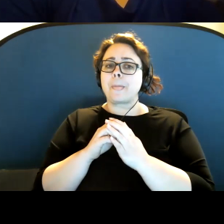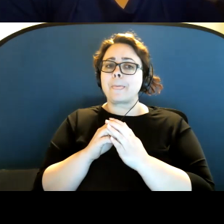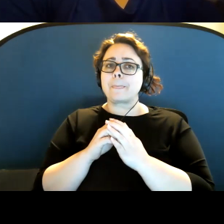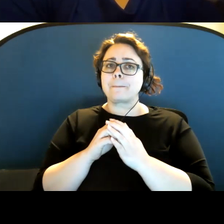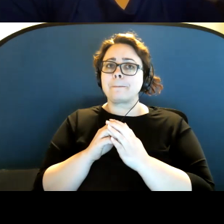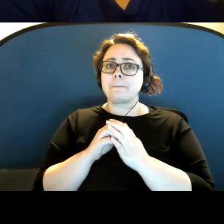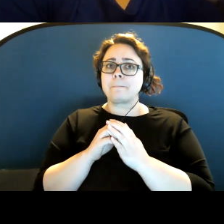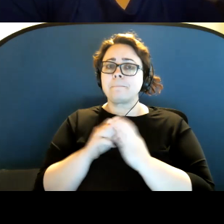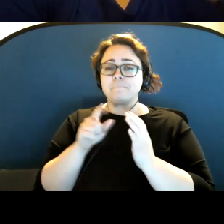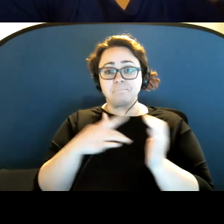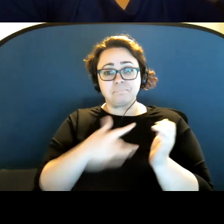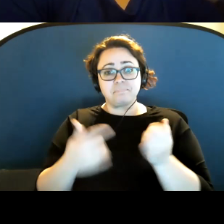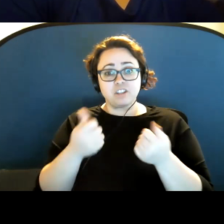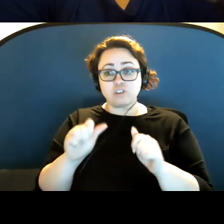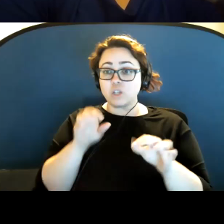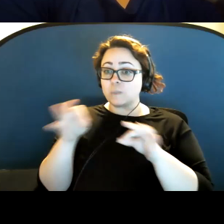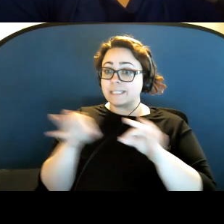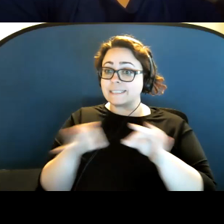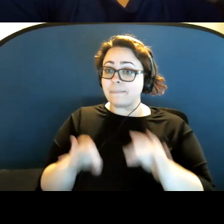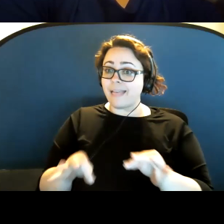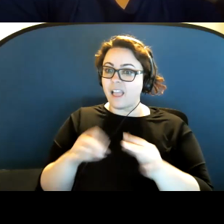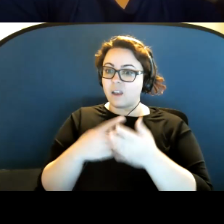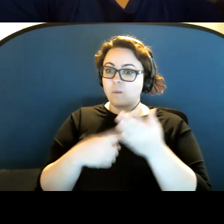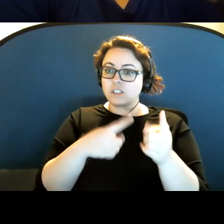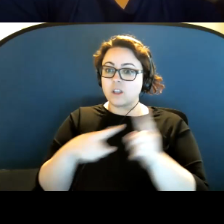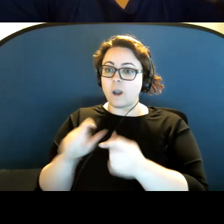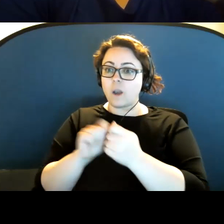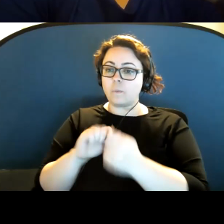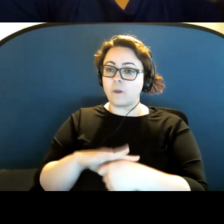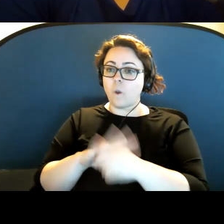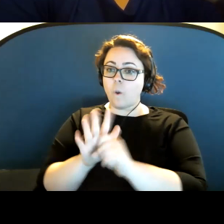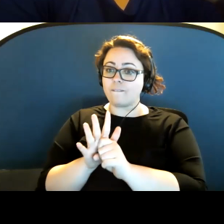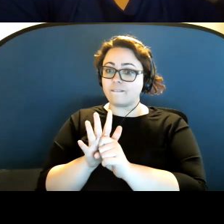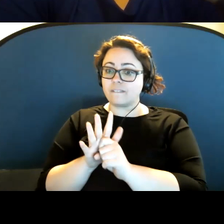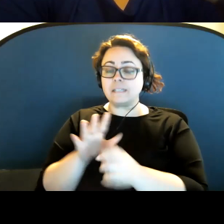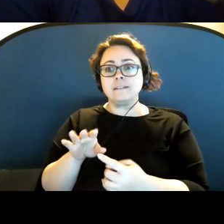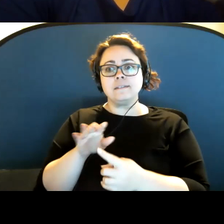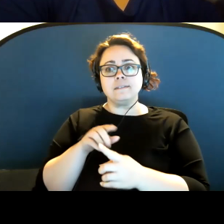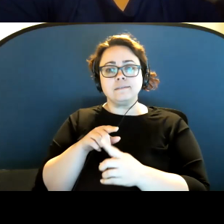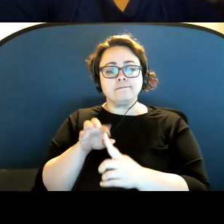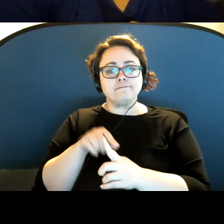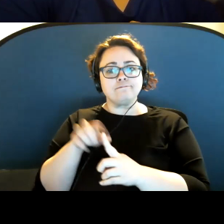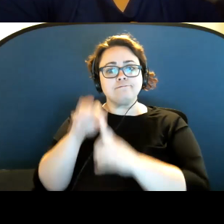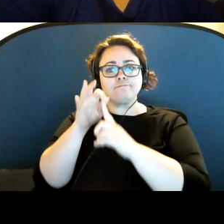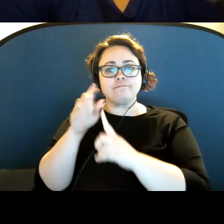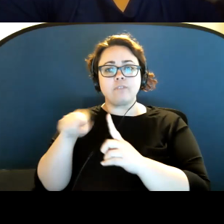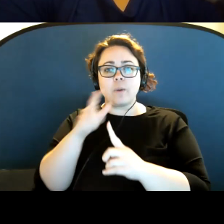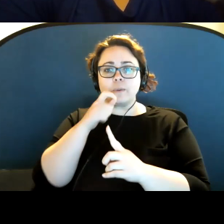explain COVID to someone who is an older adult, particularly those who are experiencing the impacts of dementia?